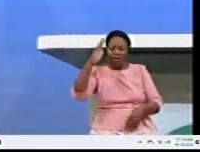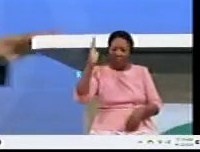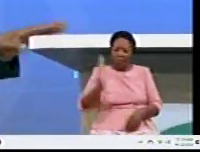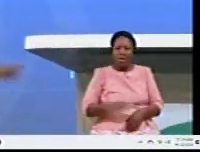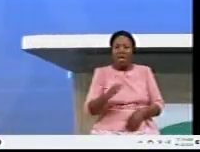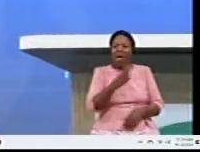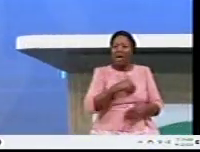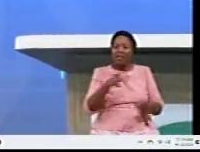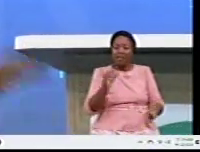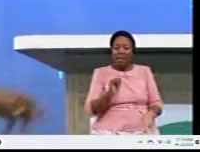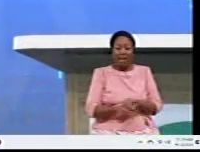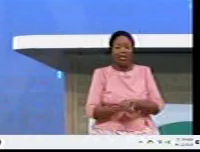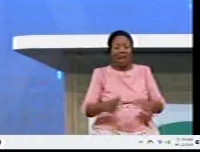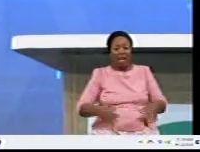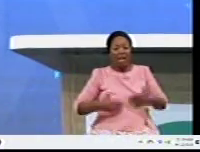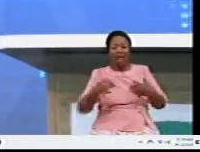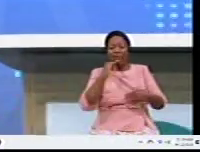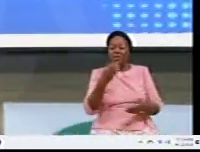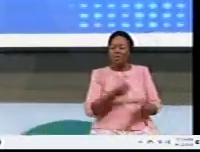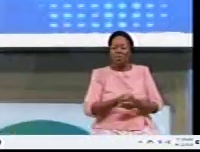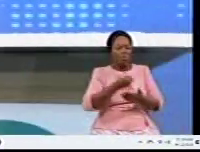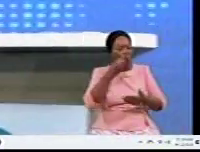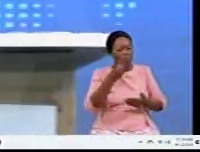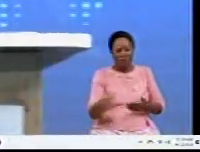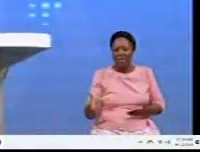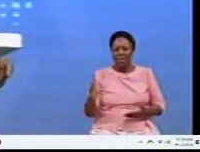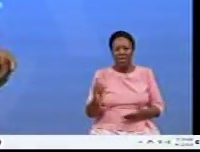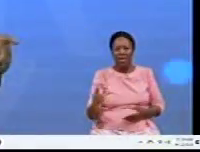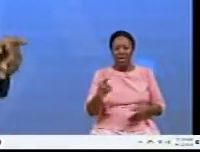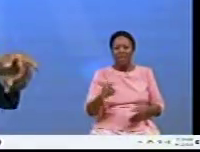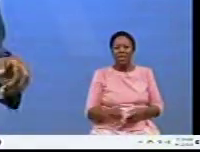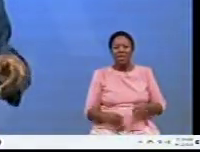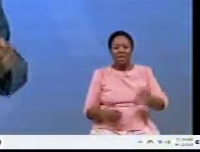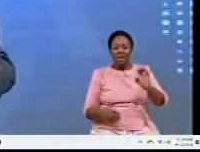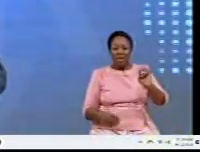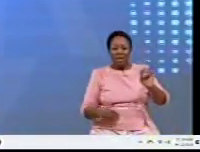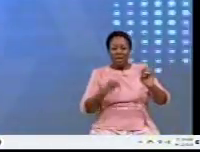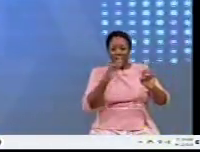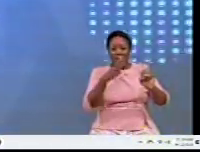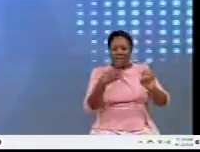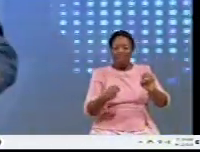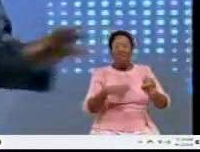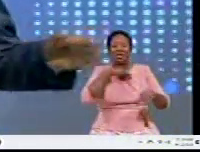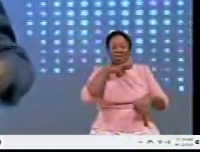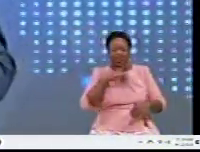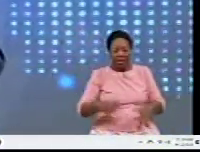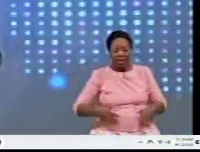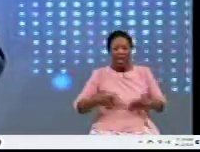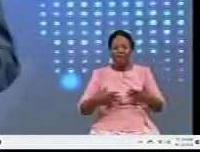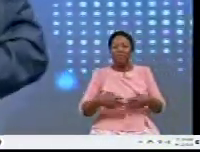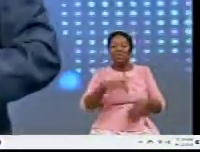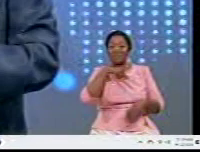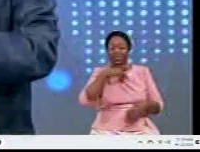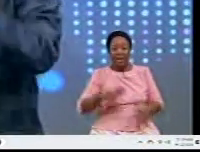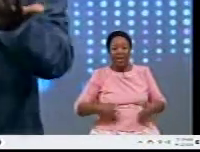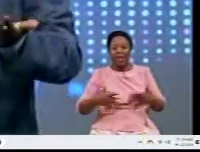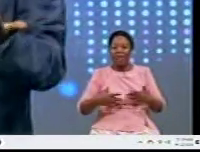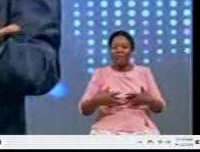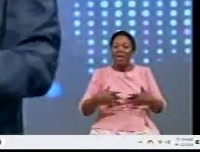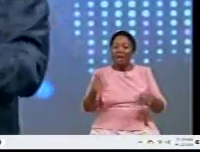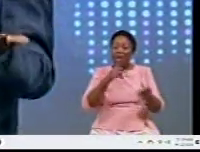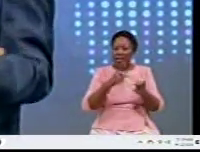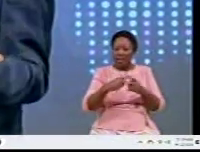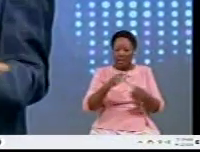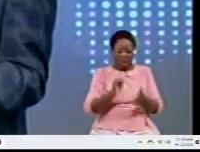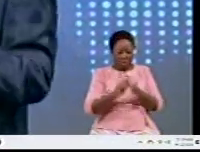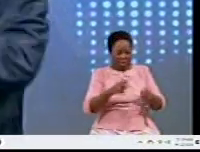The life is wasted. Deep there is the defiled life. Defiled life. She is available.